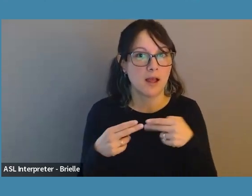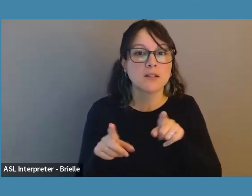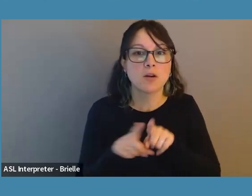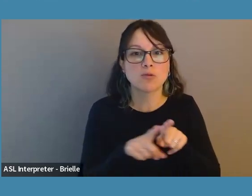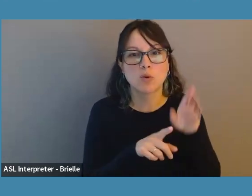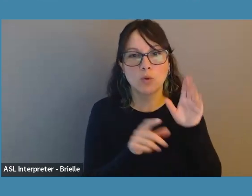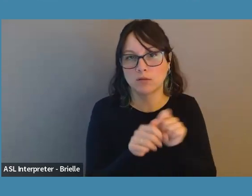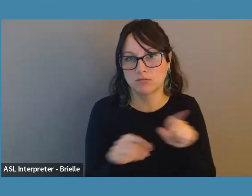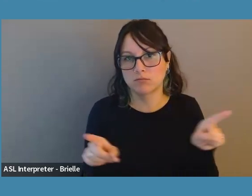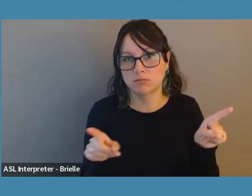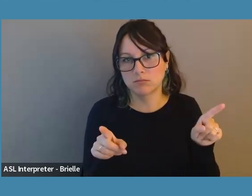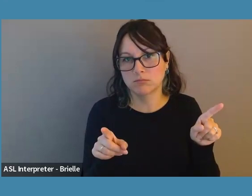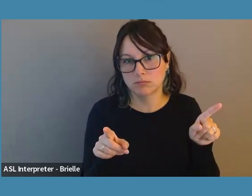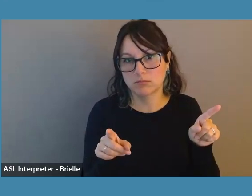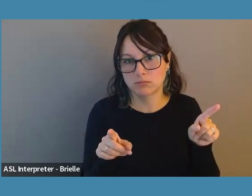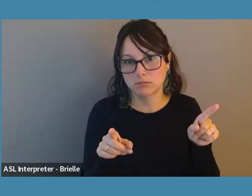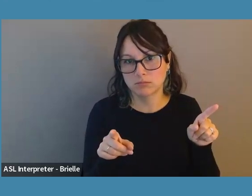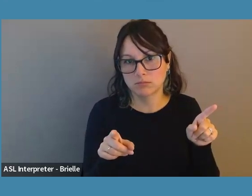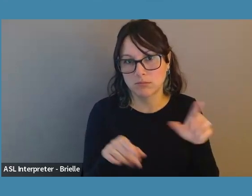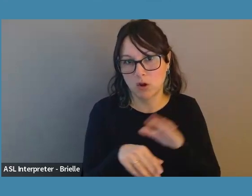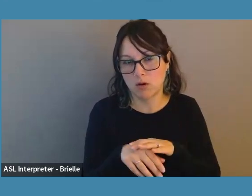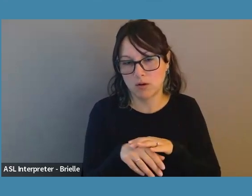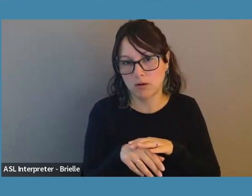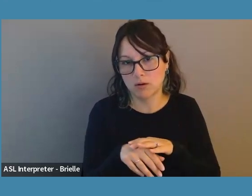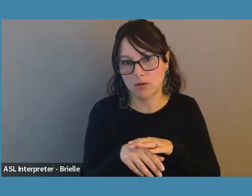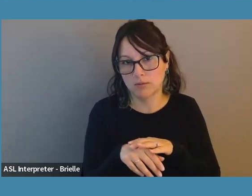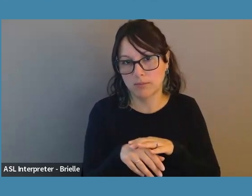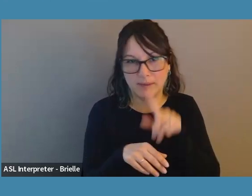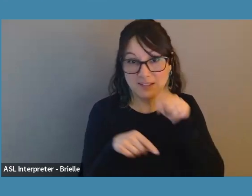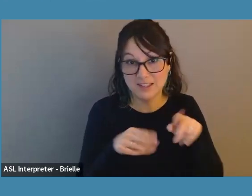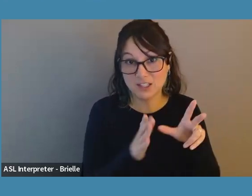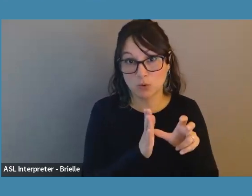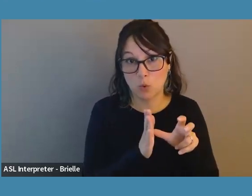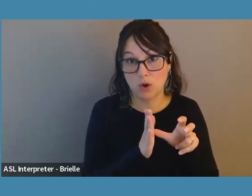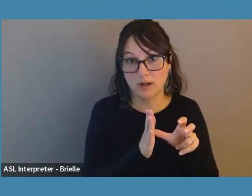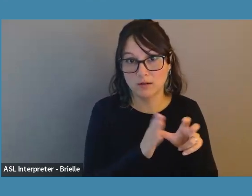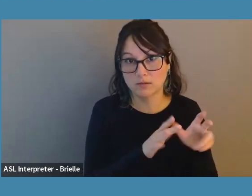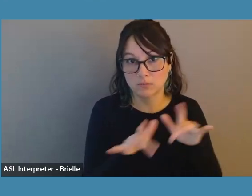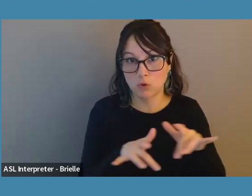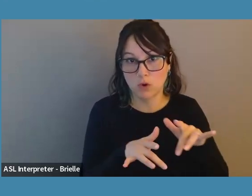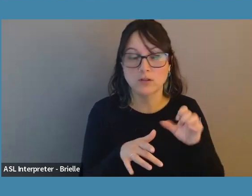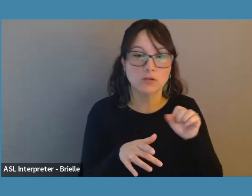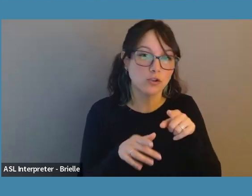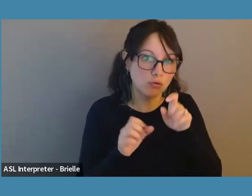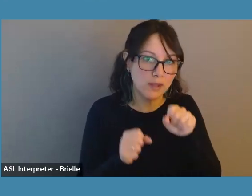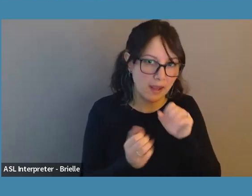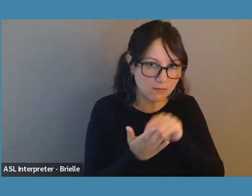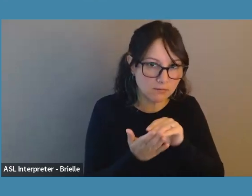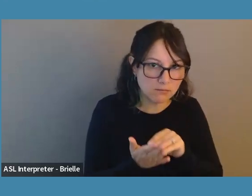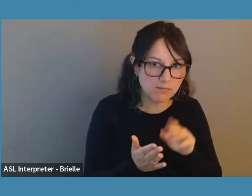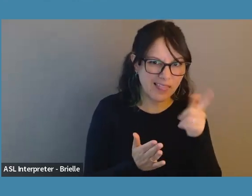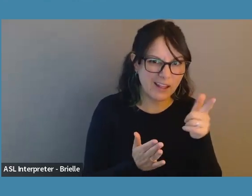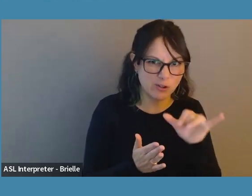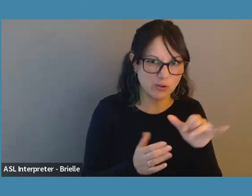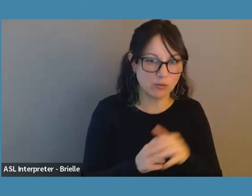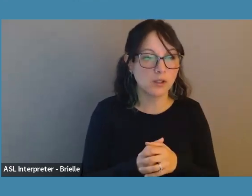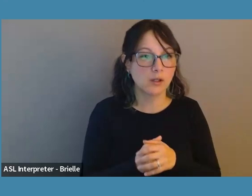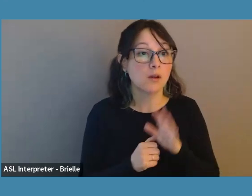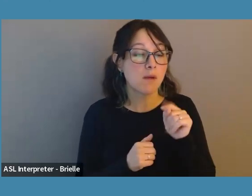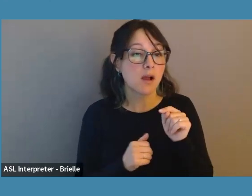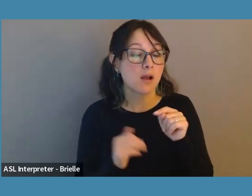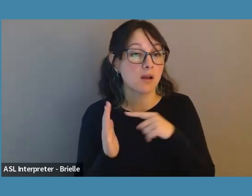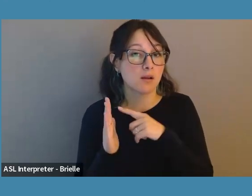going to be available in this hearing. This webinar is being recorded, so you'll be able to get this information later as well.